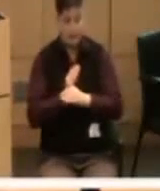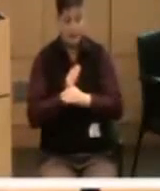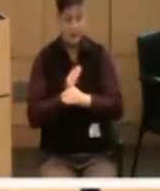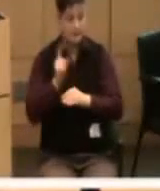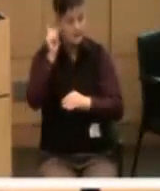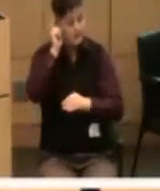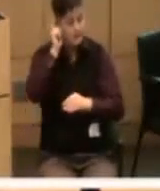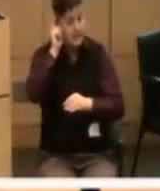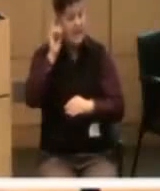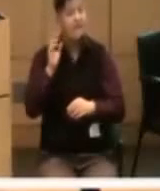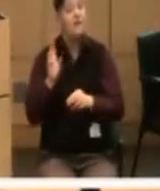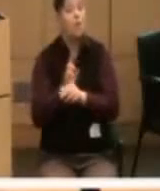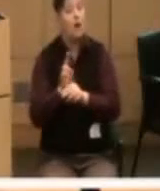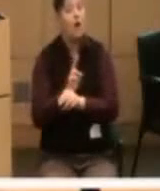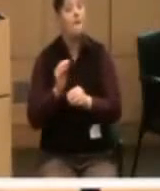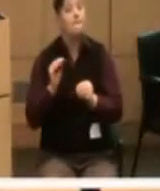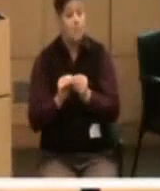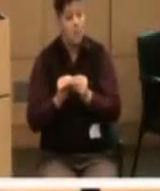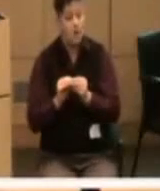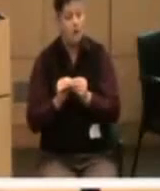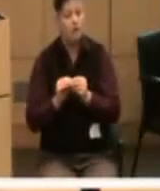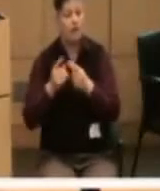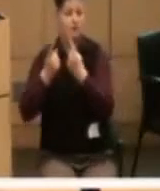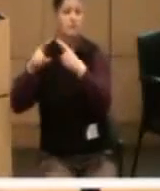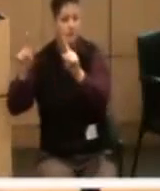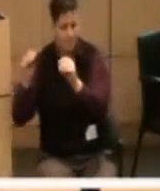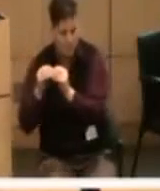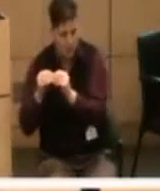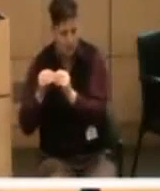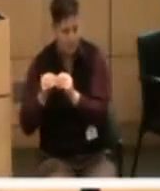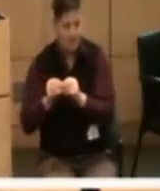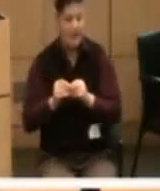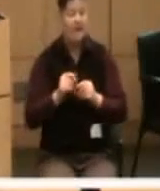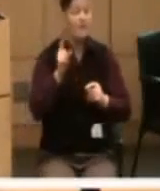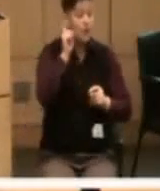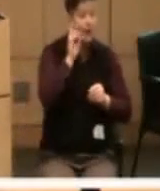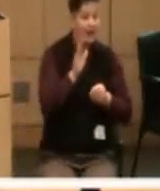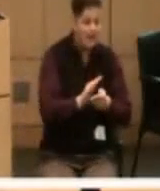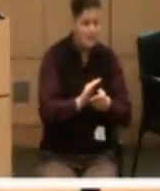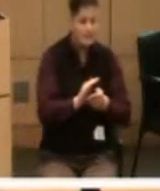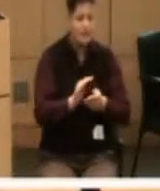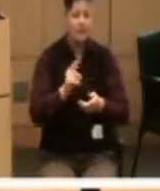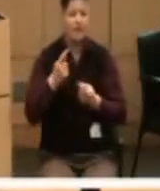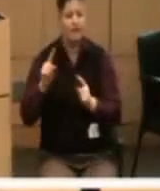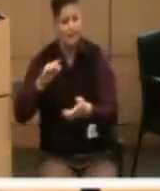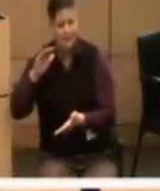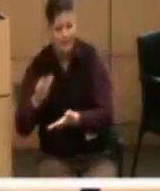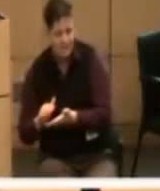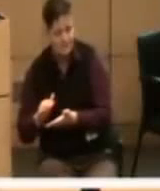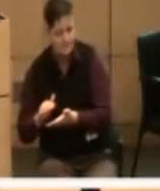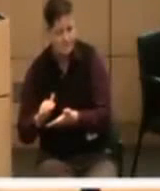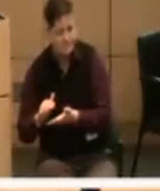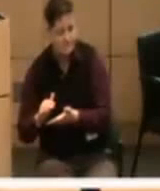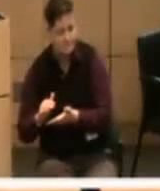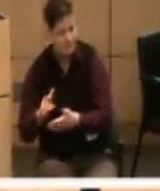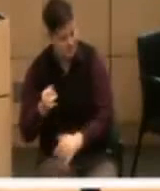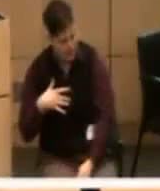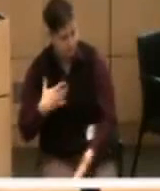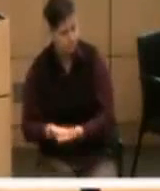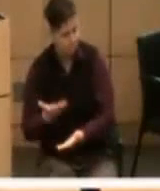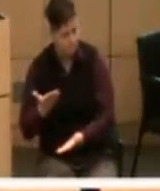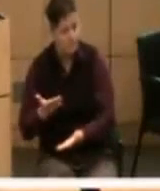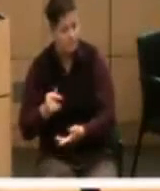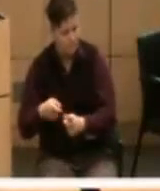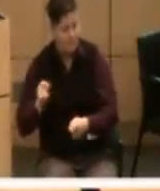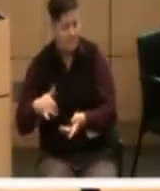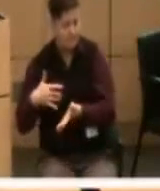that's the first kind of real solid data. And so I think that that might help audiologists make the case. But of course, having had two young children that don't have